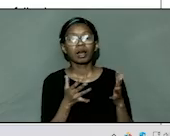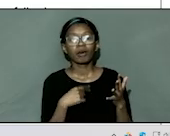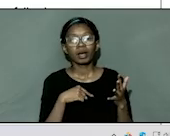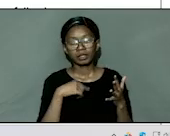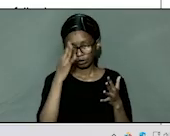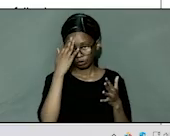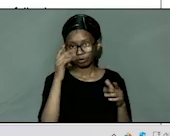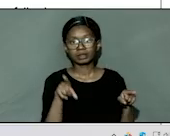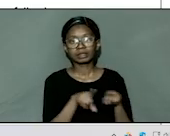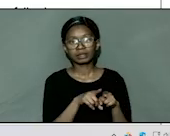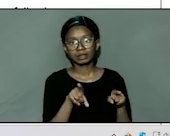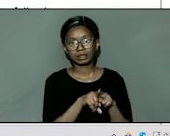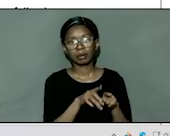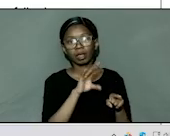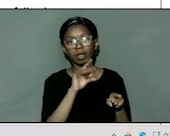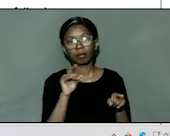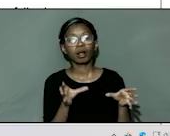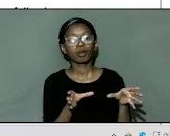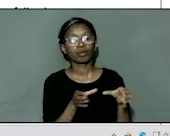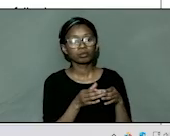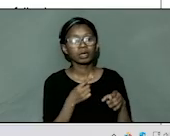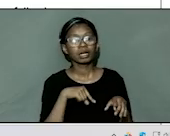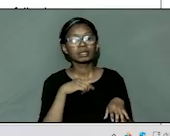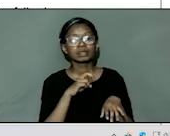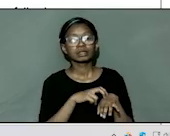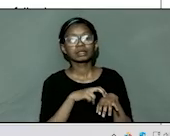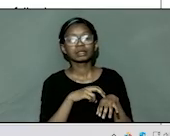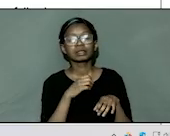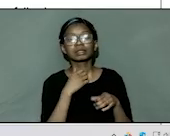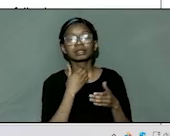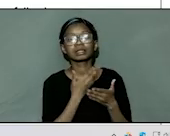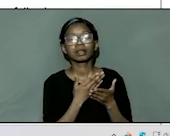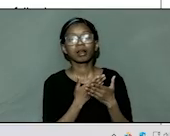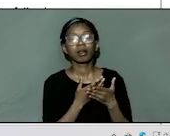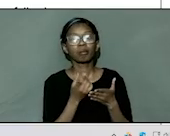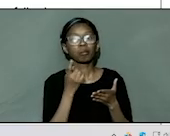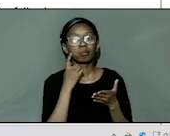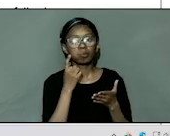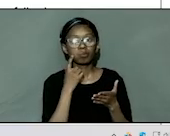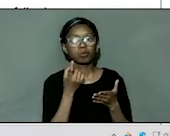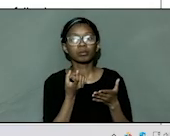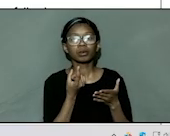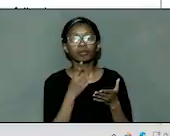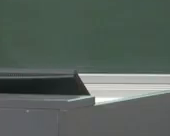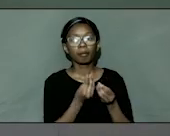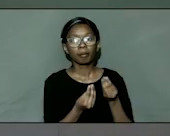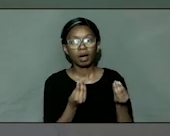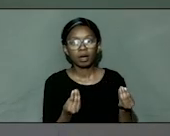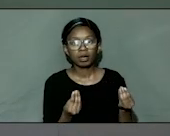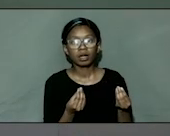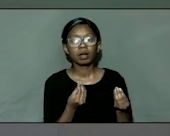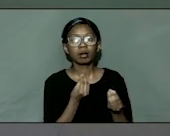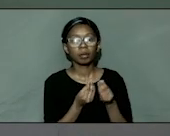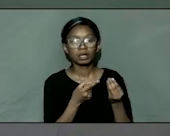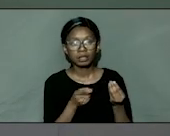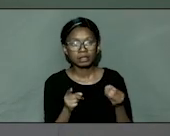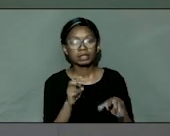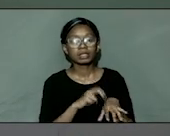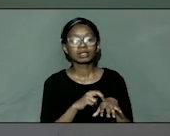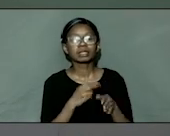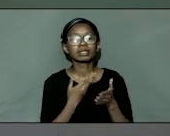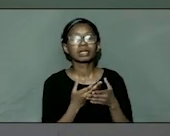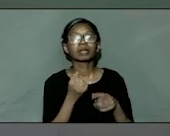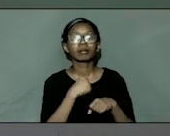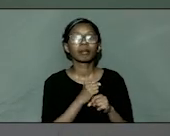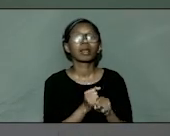species? We must be able to produce an offspring that is how? That is fertile. I'm going to make an